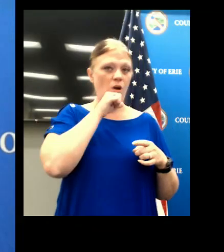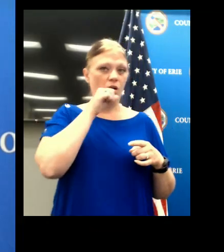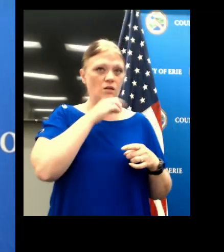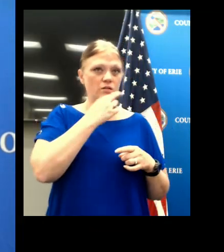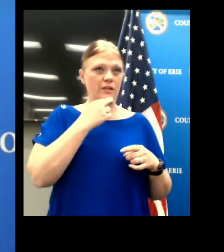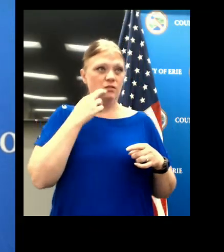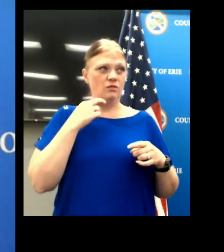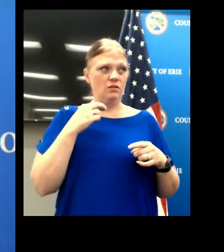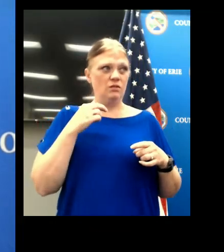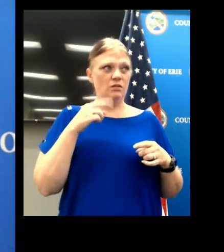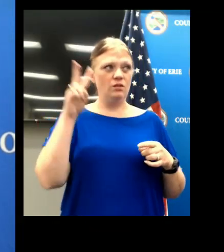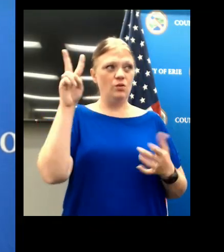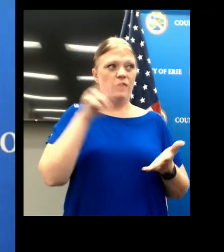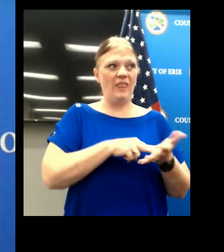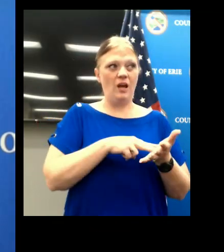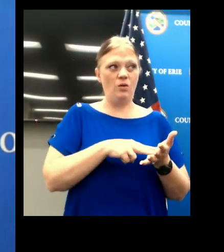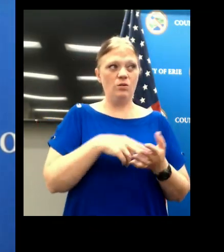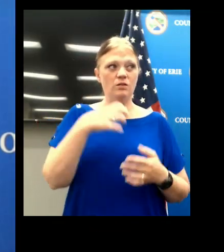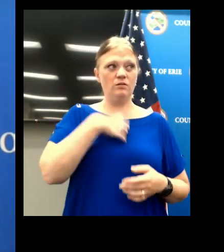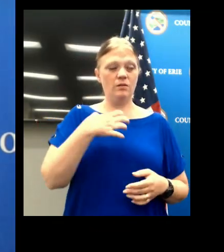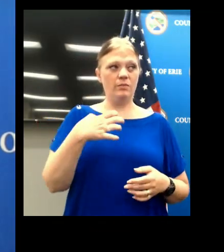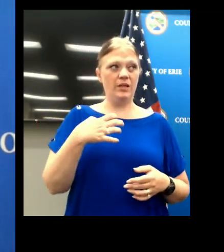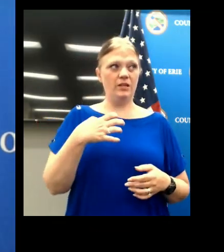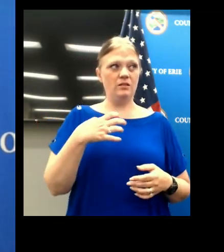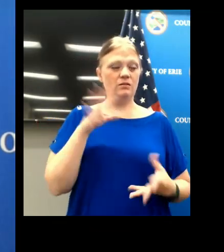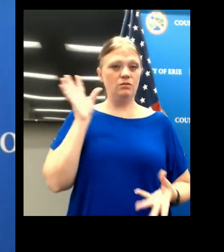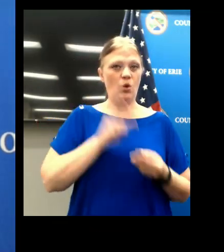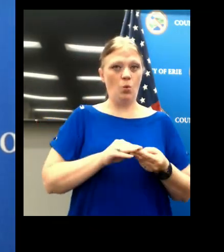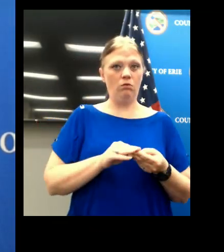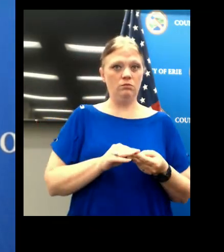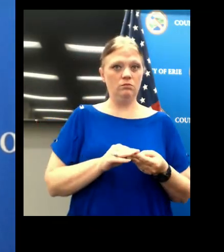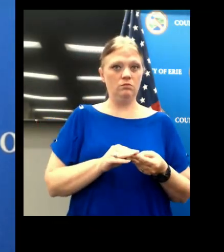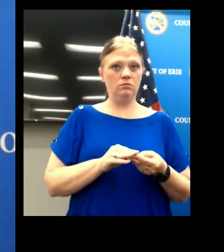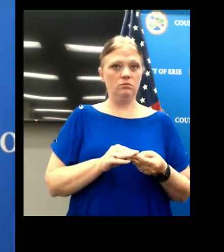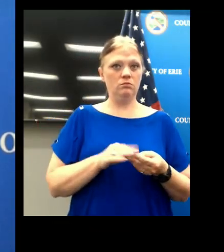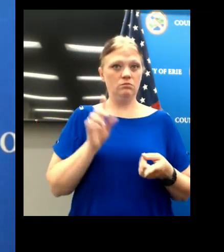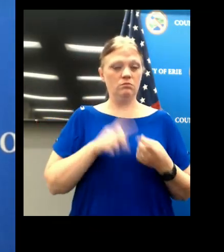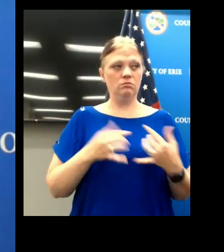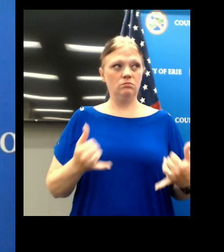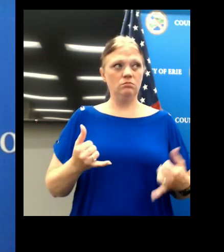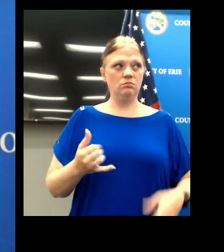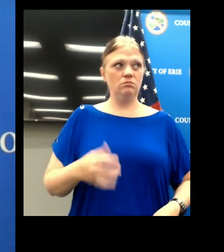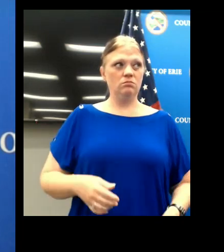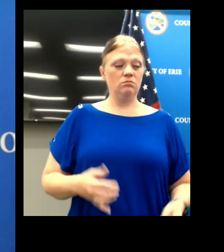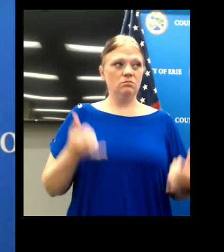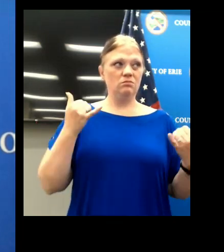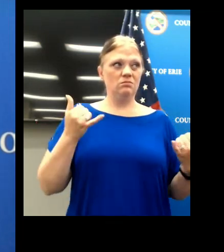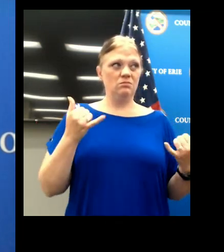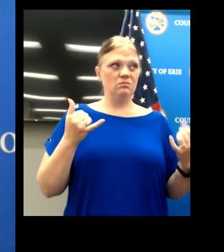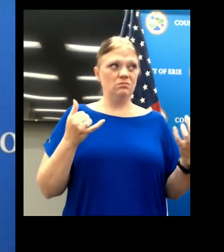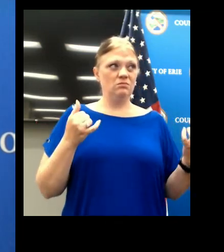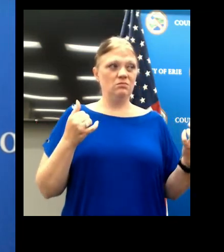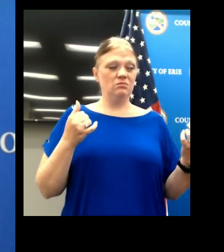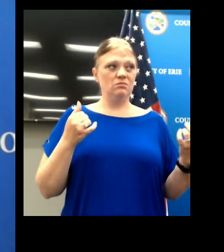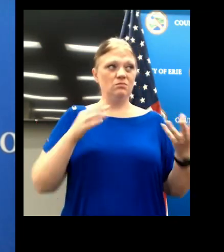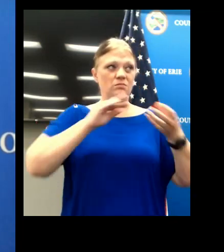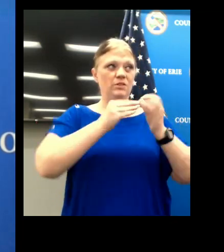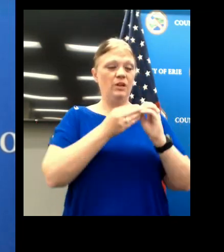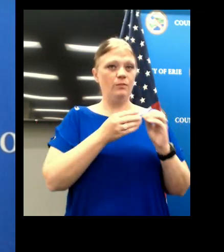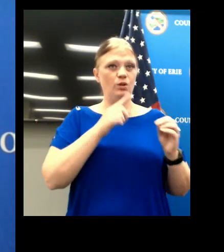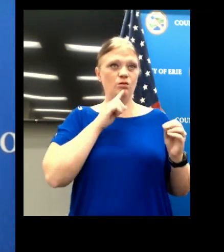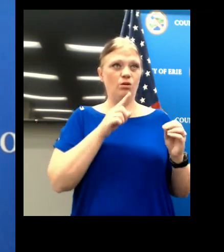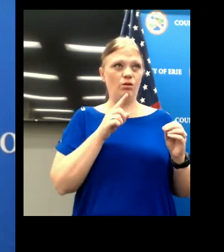restaurants, 2,000 complaints to date. Is it now just cracking, now that the numbers are kind